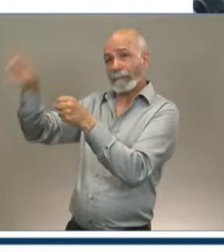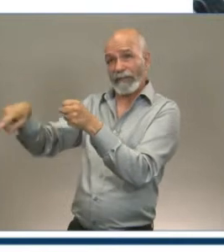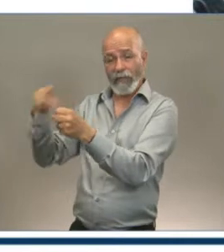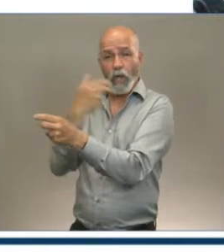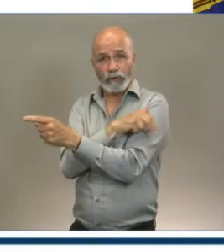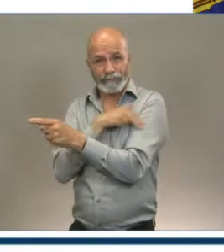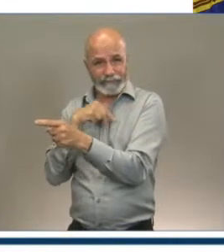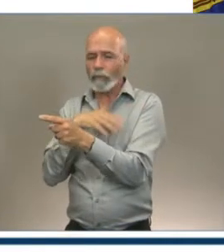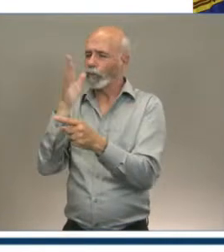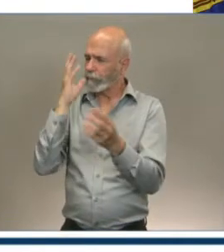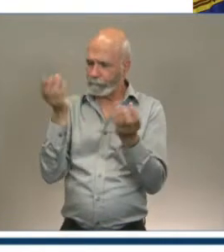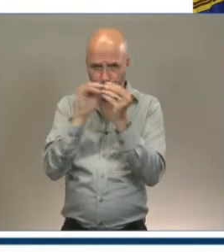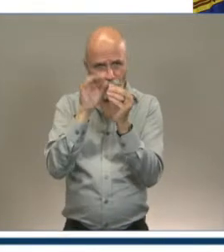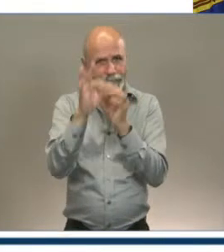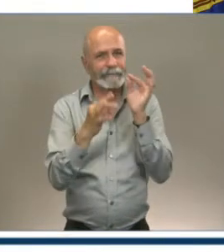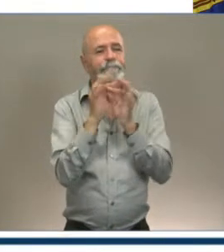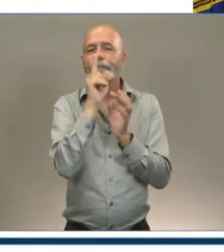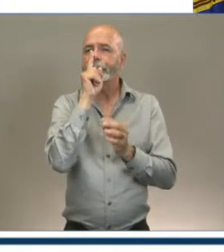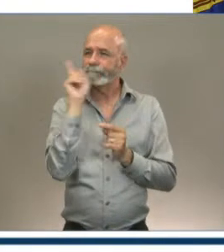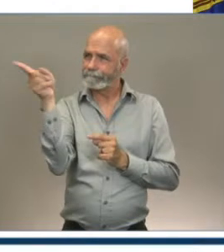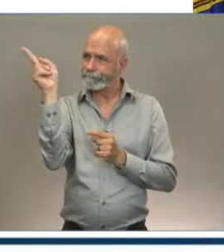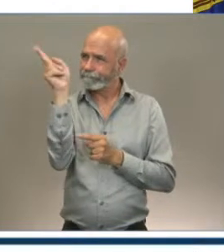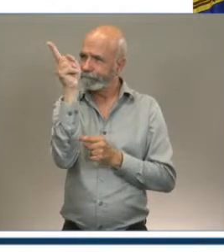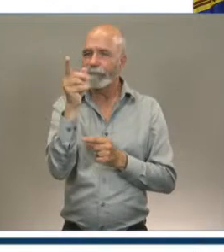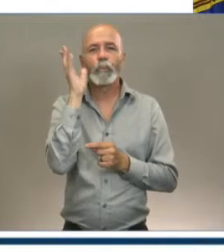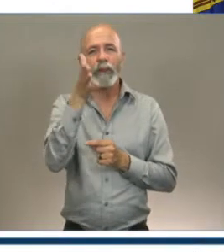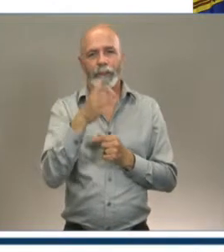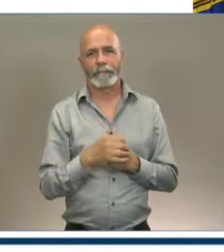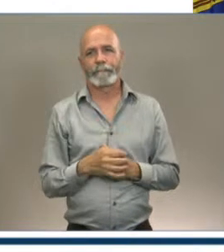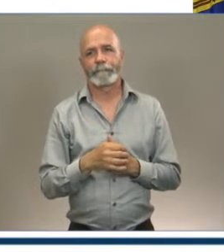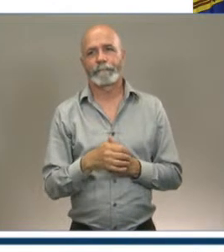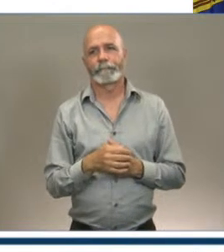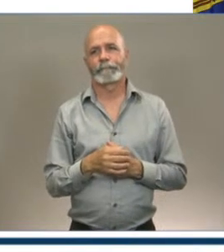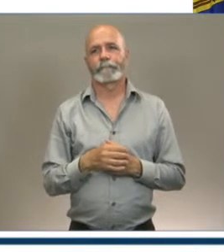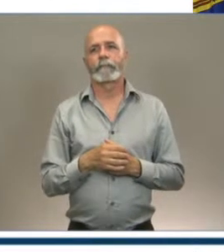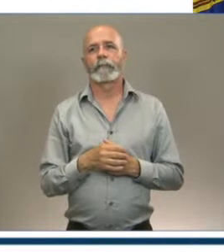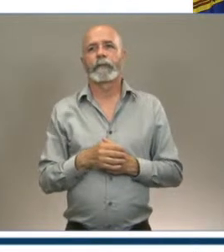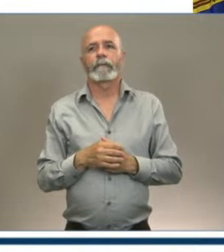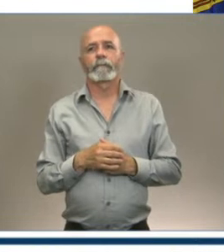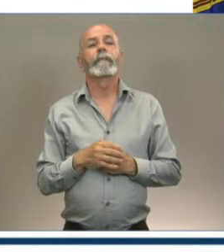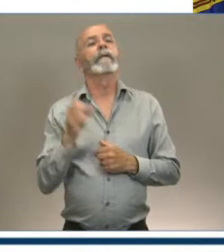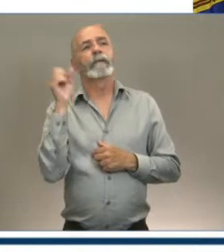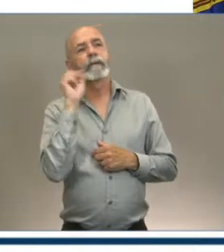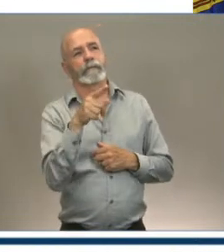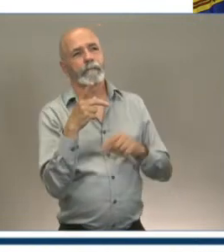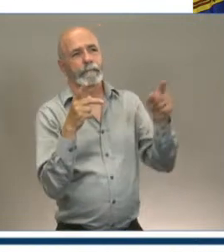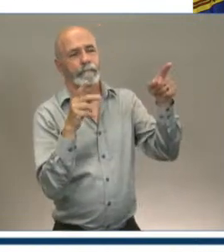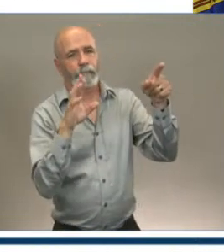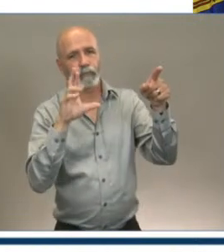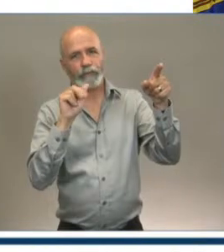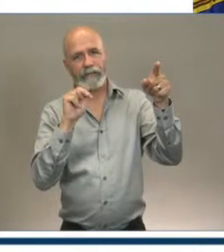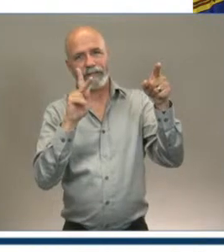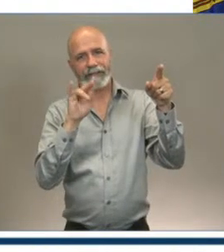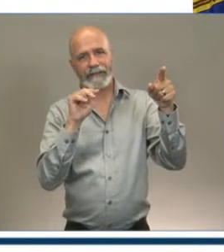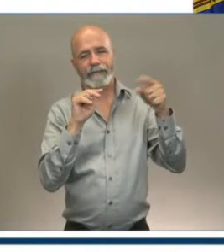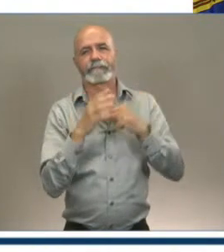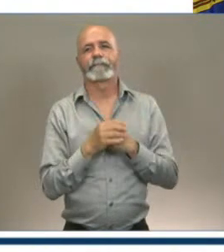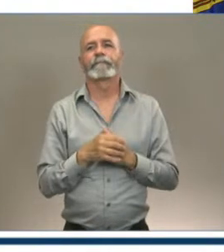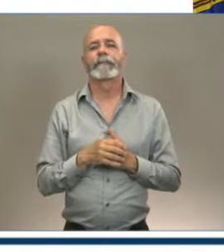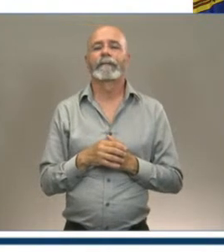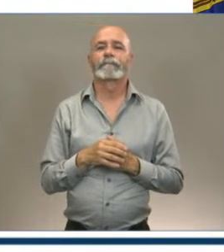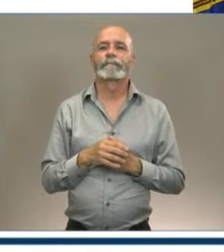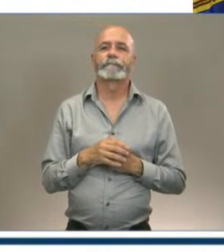Go ahead, Jean, with your follow-up. And this one is for the Premier. Mr. Rankin, you talked about